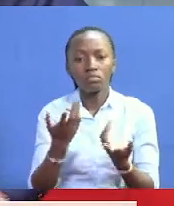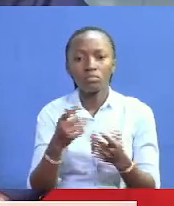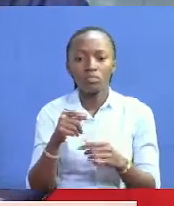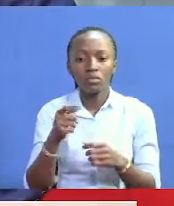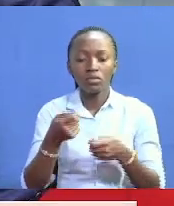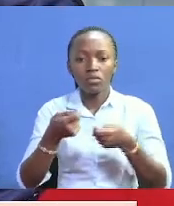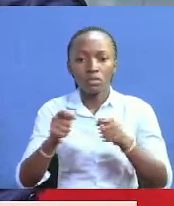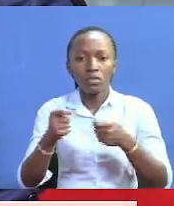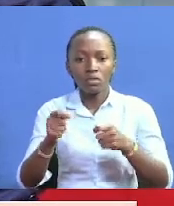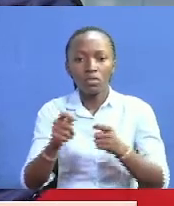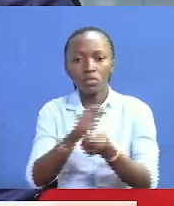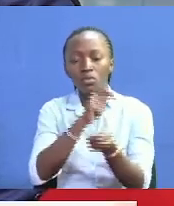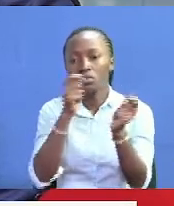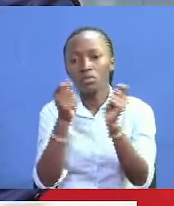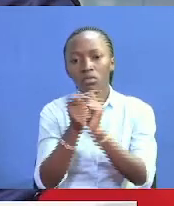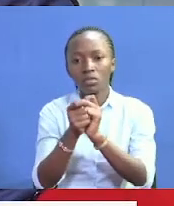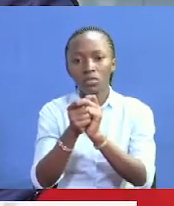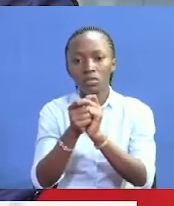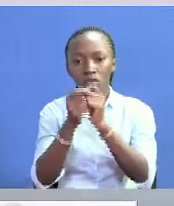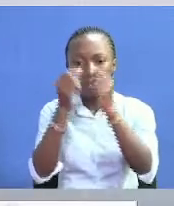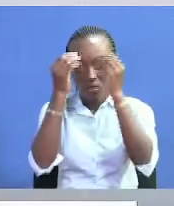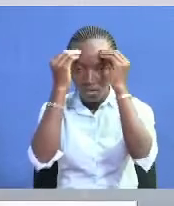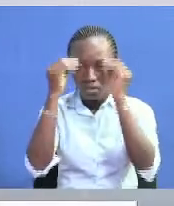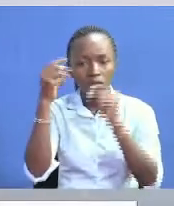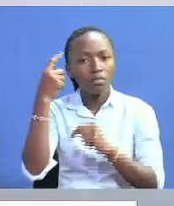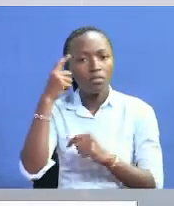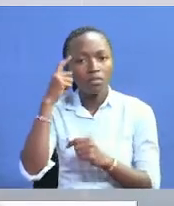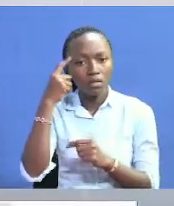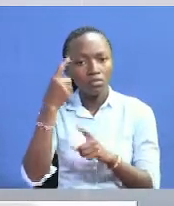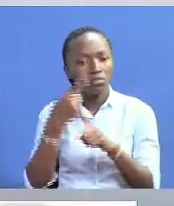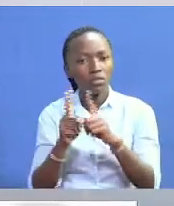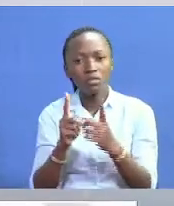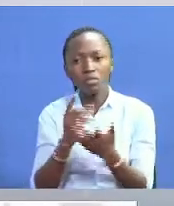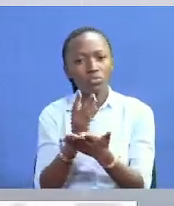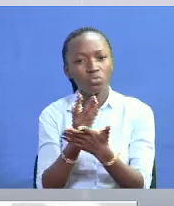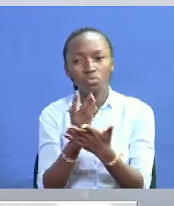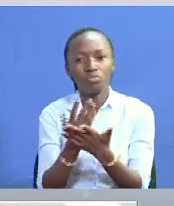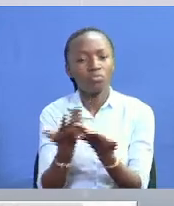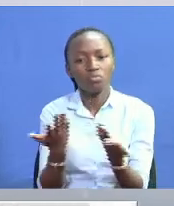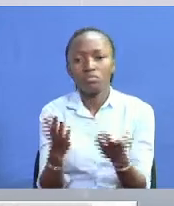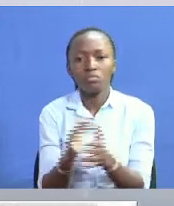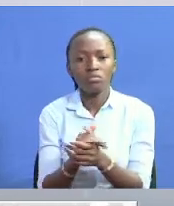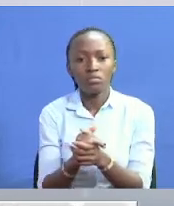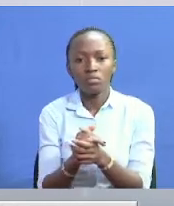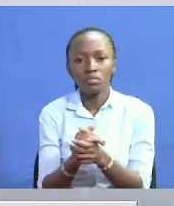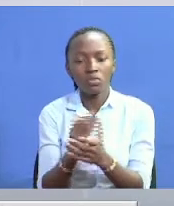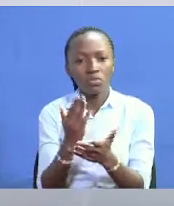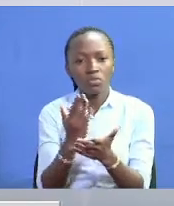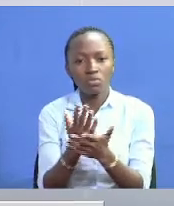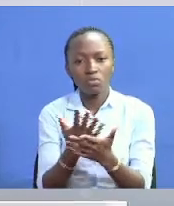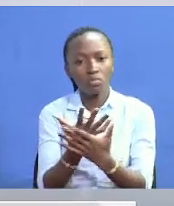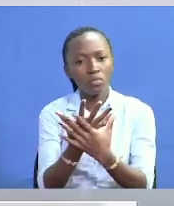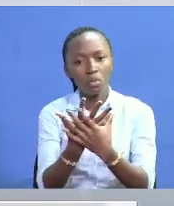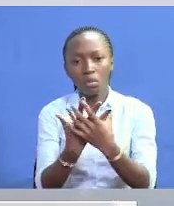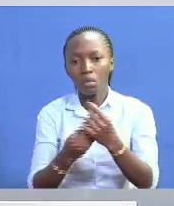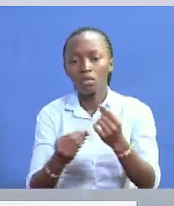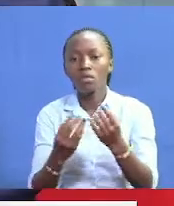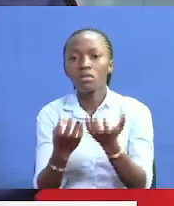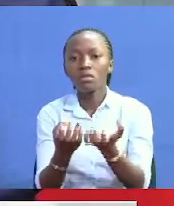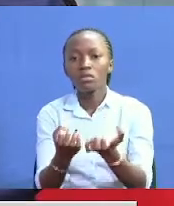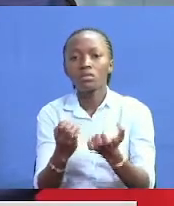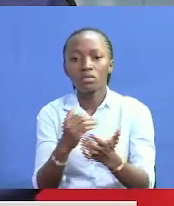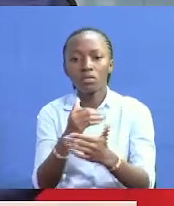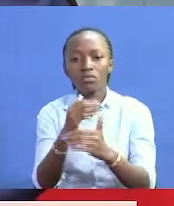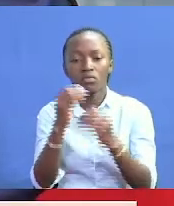right, then it did achieve that. But in actual sense, it really neglected the needs of the students per se. Because, for example,